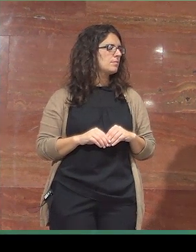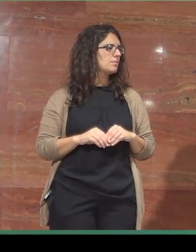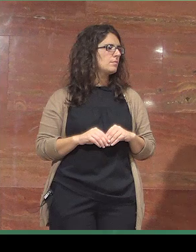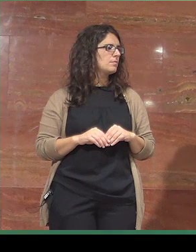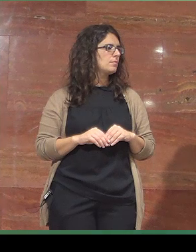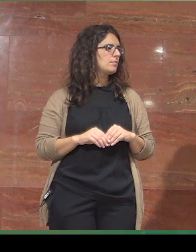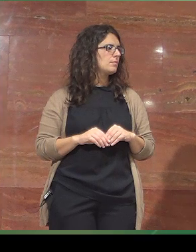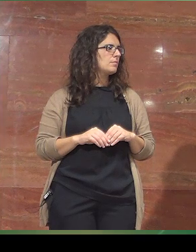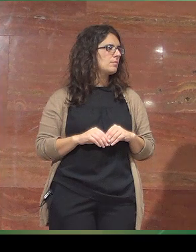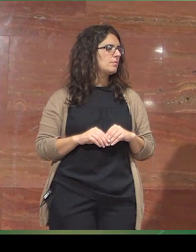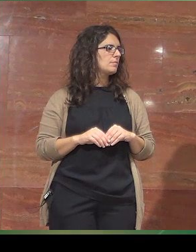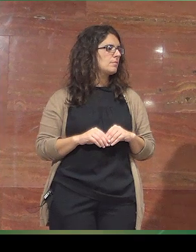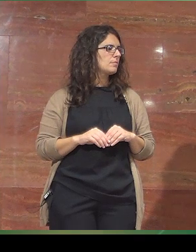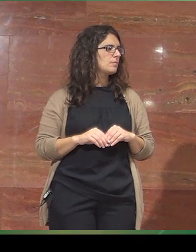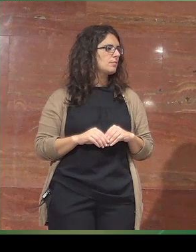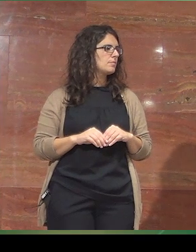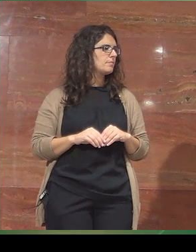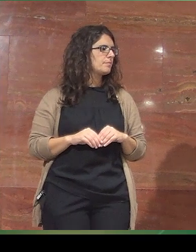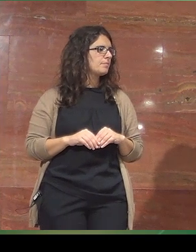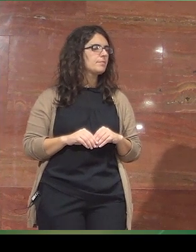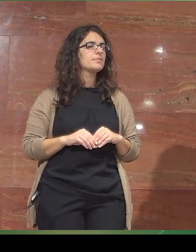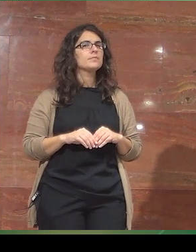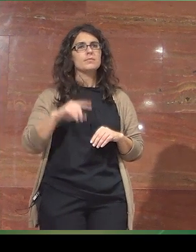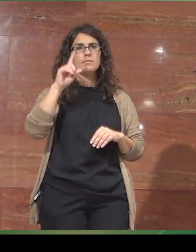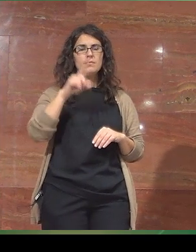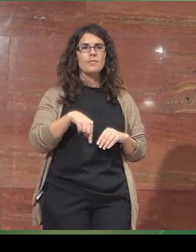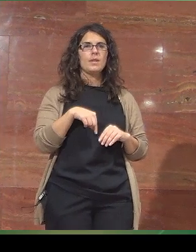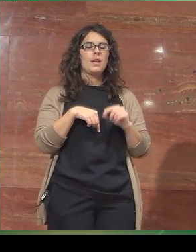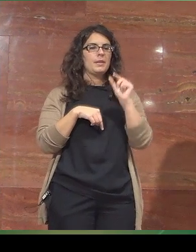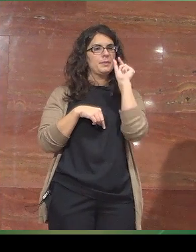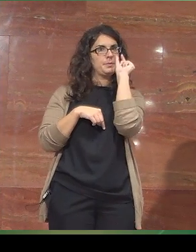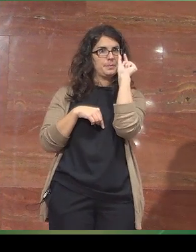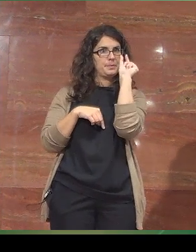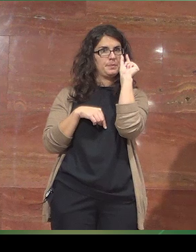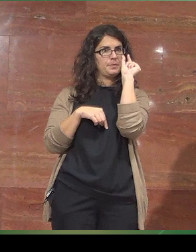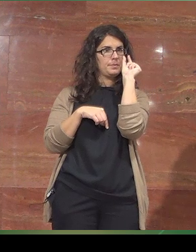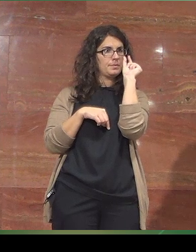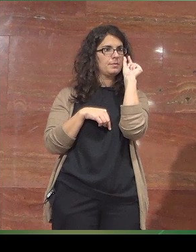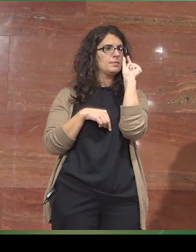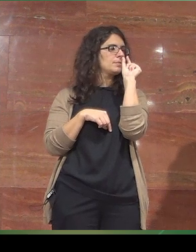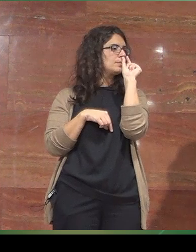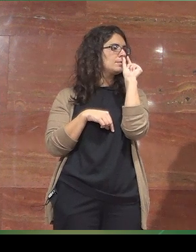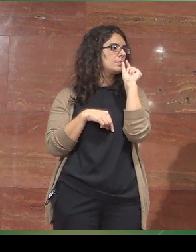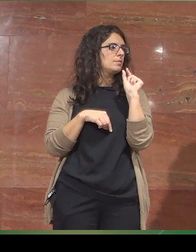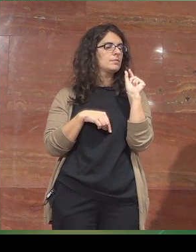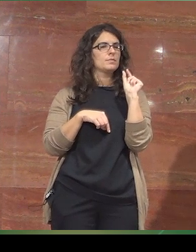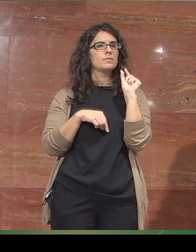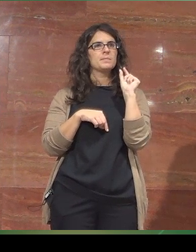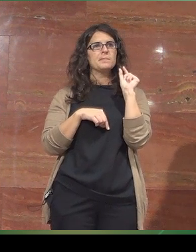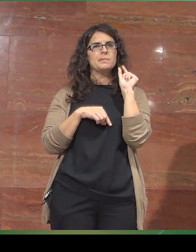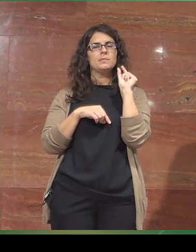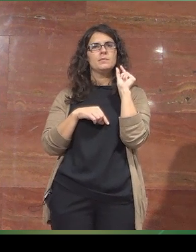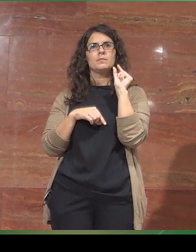And we have macro signs who at all give you the atmosphere of